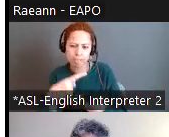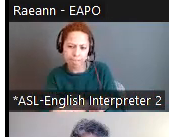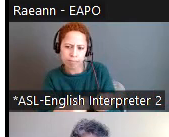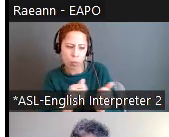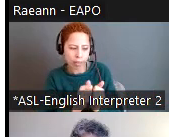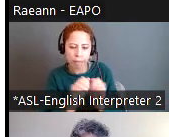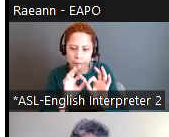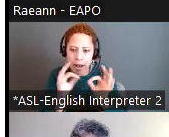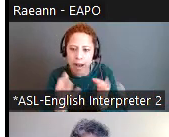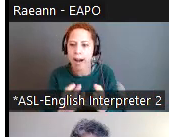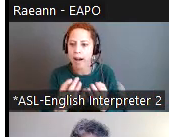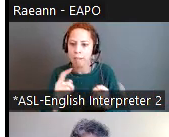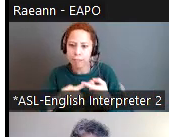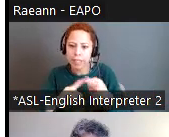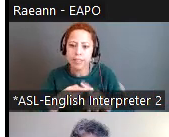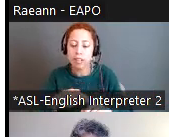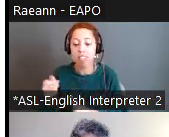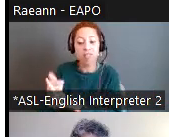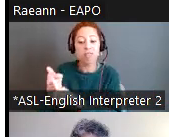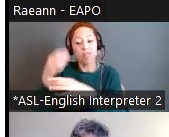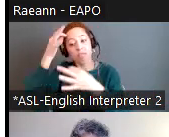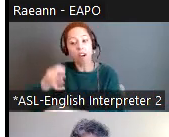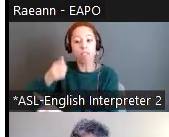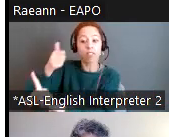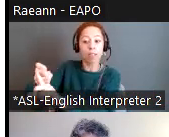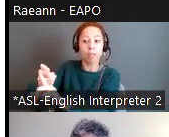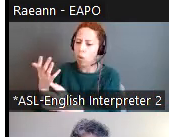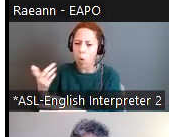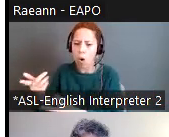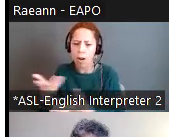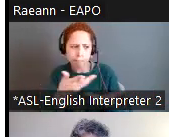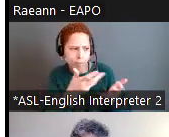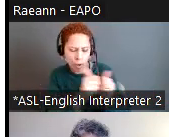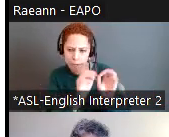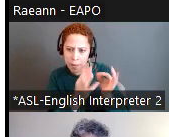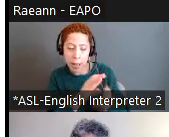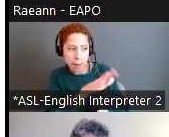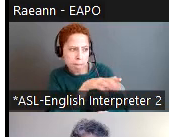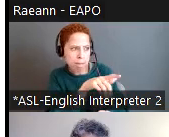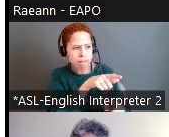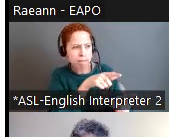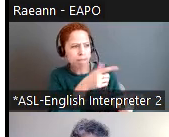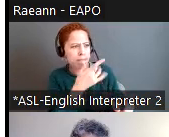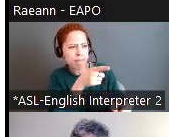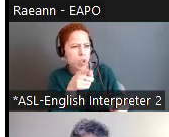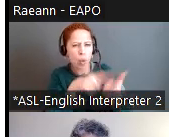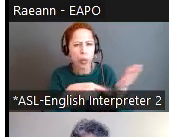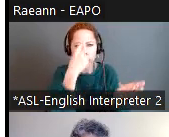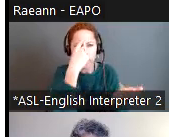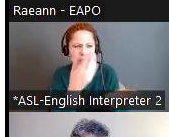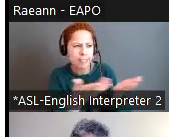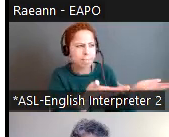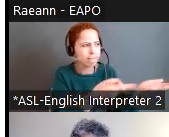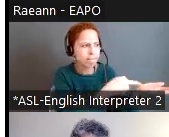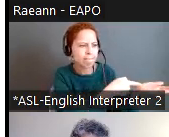their own in a room by themselves. They should be talking to your family, finding out, did you ever tell somebody about your hopes for a long-term